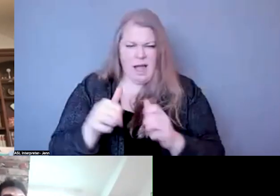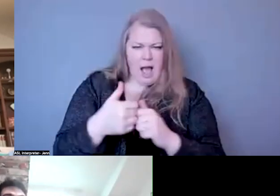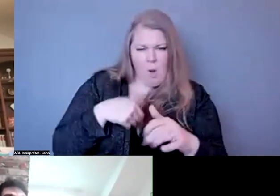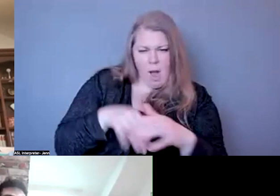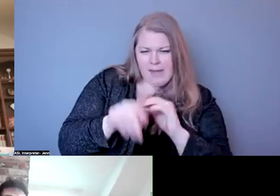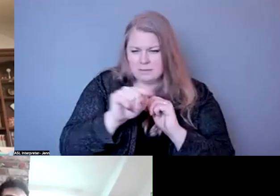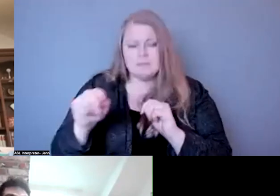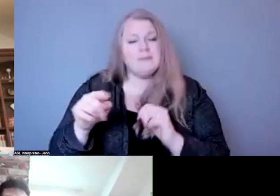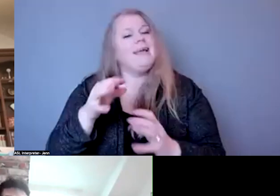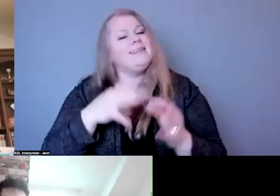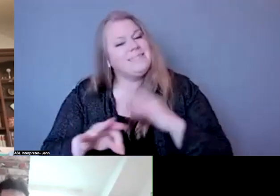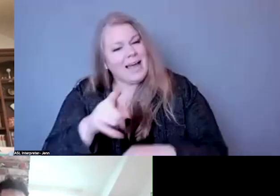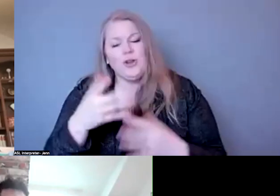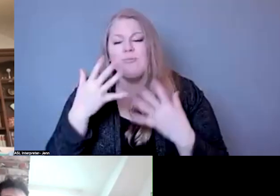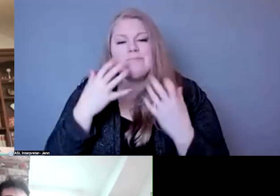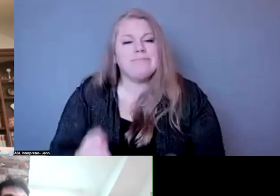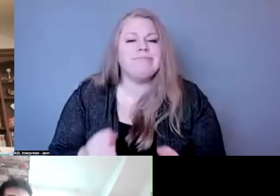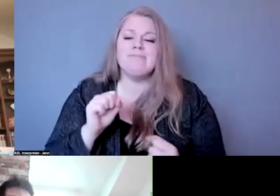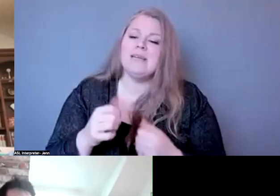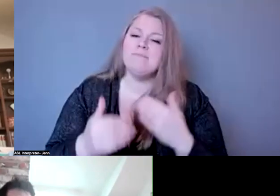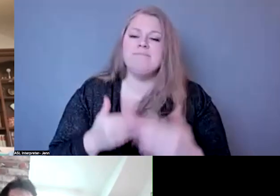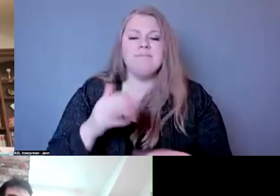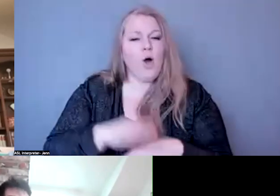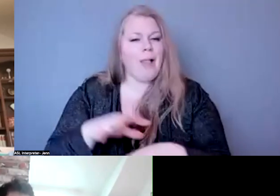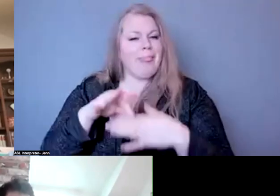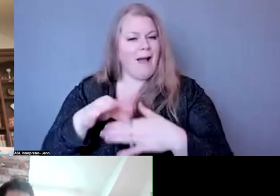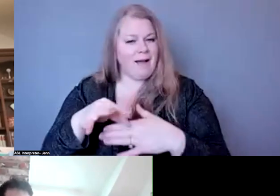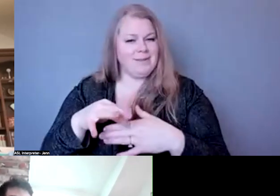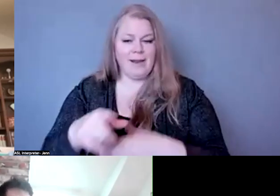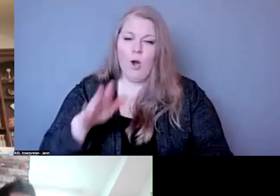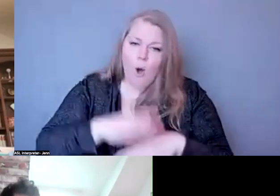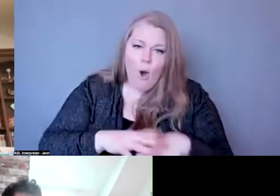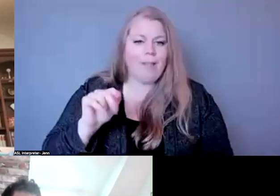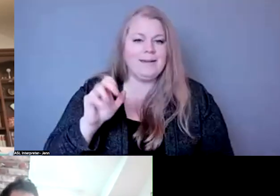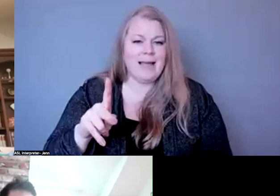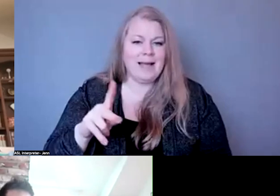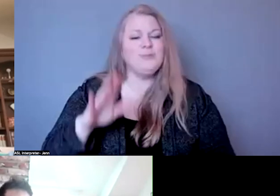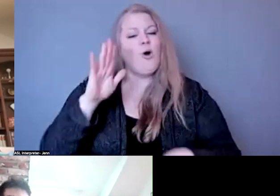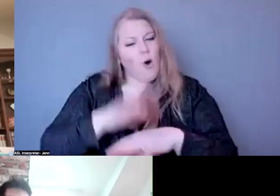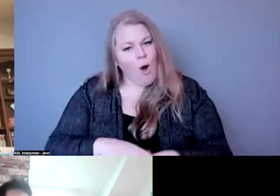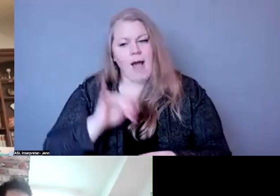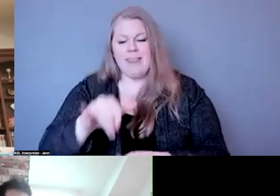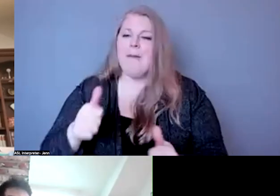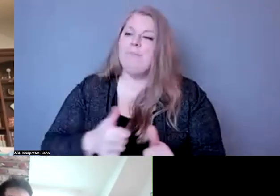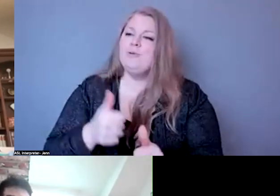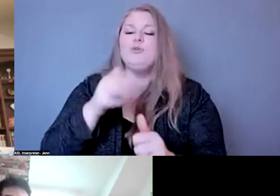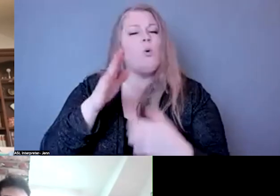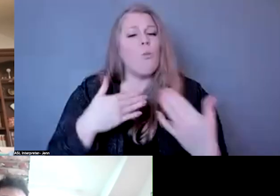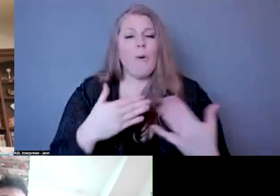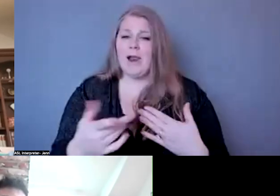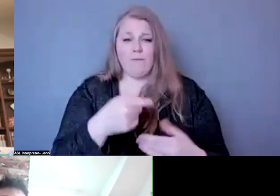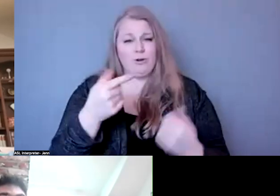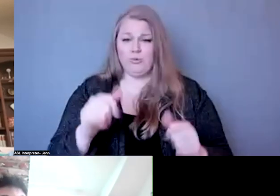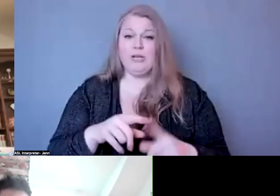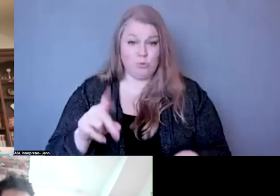and instead spending your cognitive energy on the content, on the task, on the creative pursuit, on whatever it is that you're trying